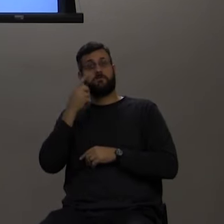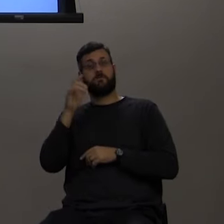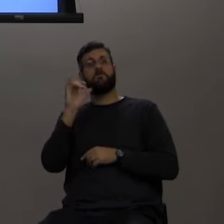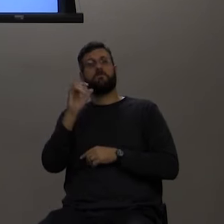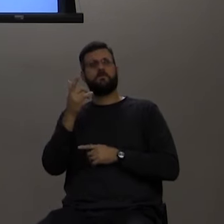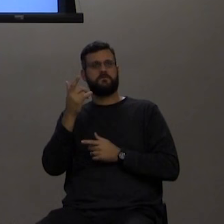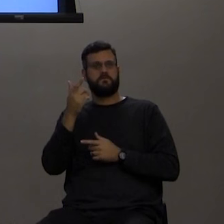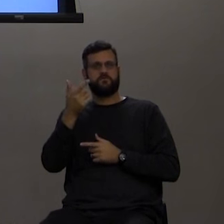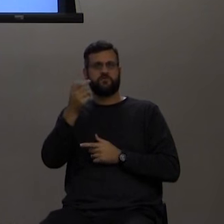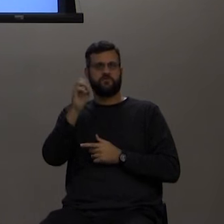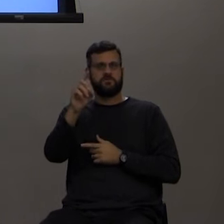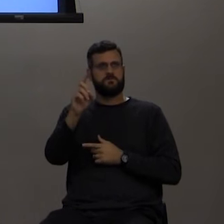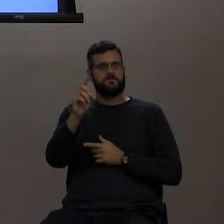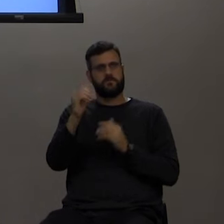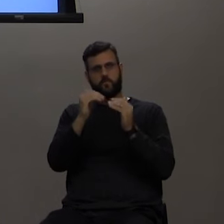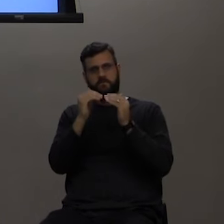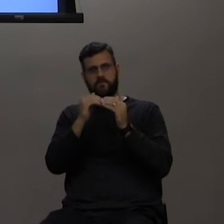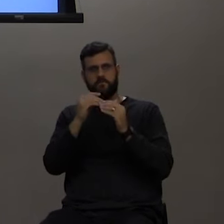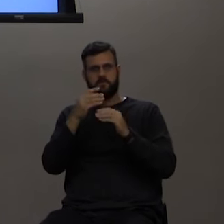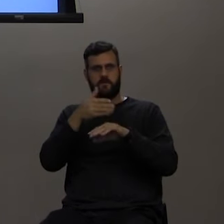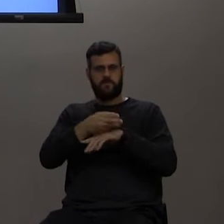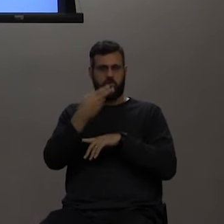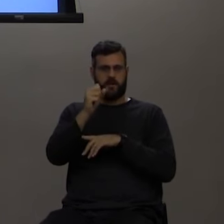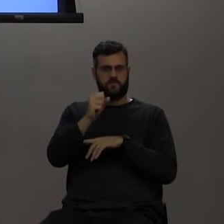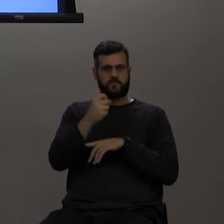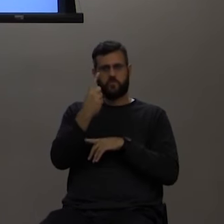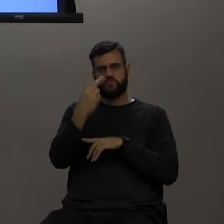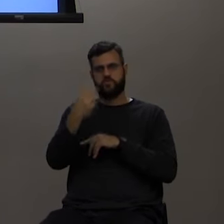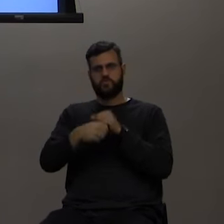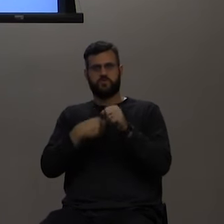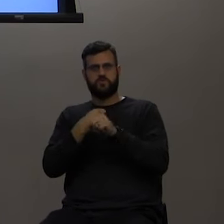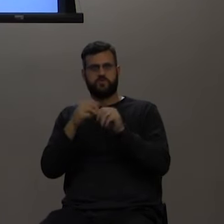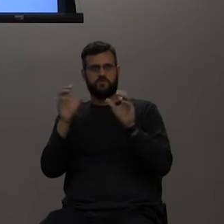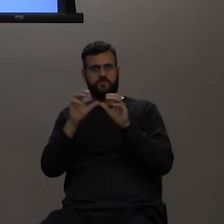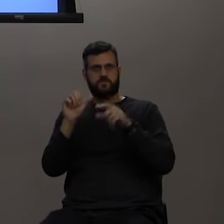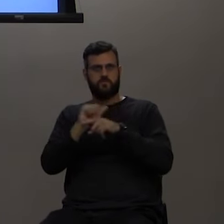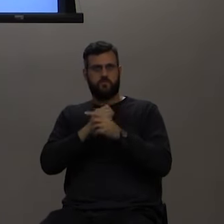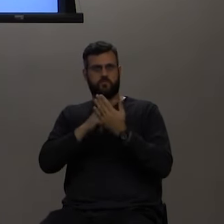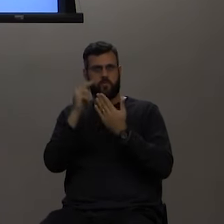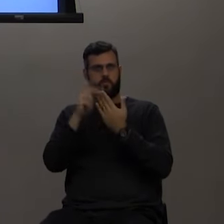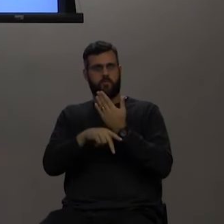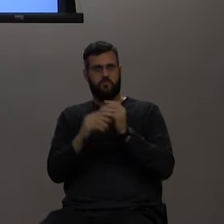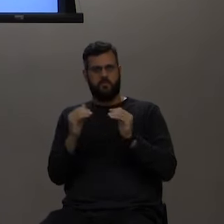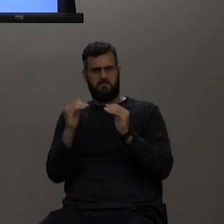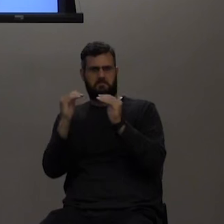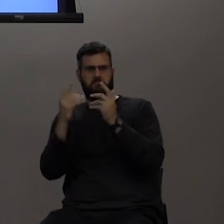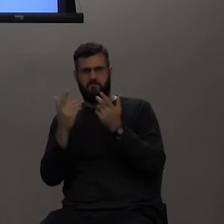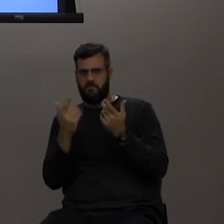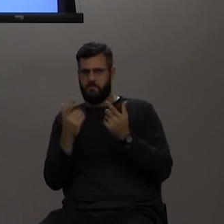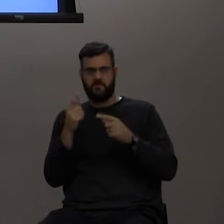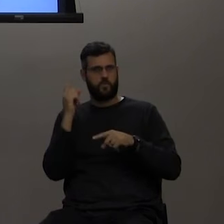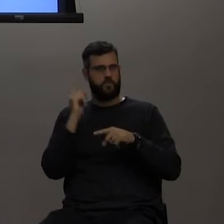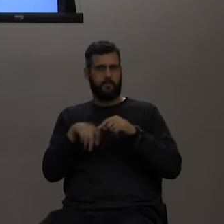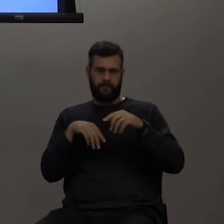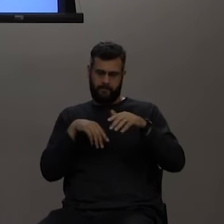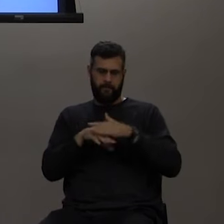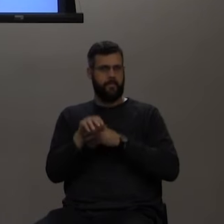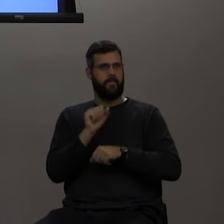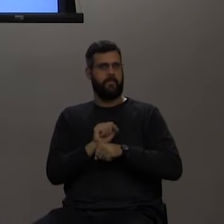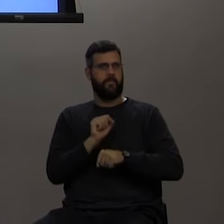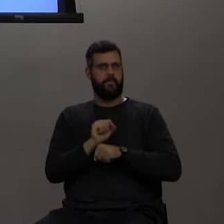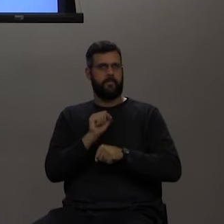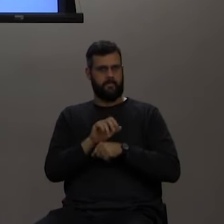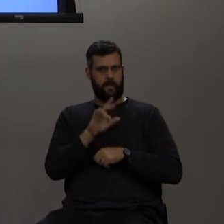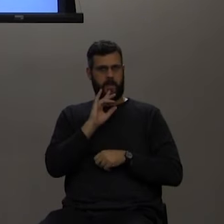Some level of either GED equivalent or post-secondary 1 or 2 year certificate training program, where you're not going to be able to just step into and do it as